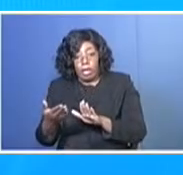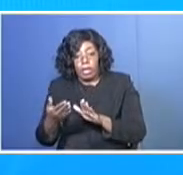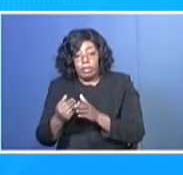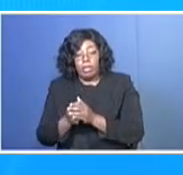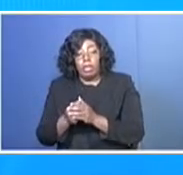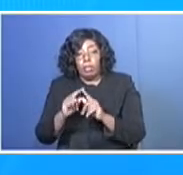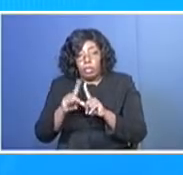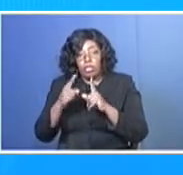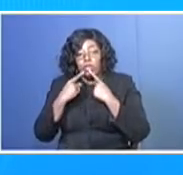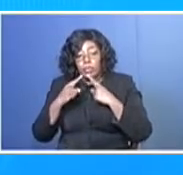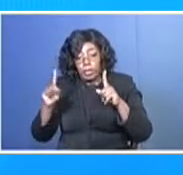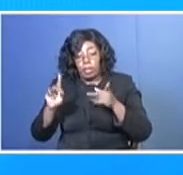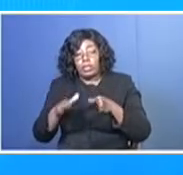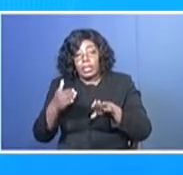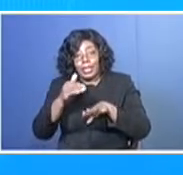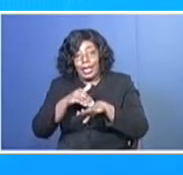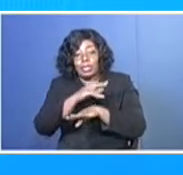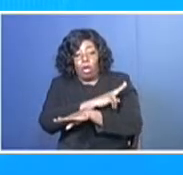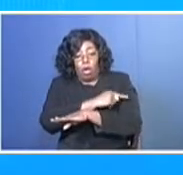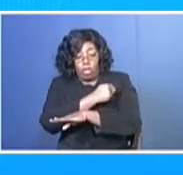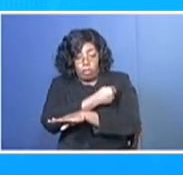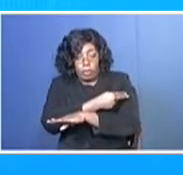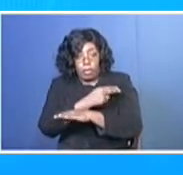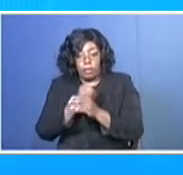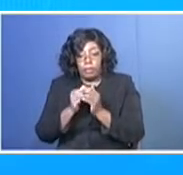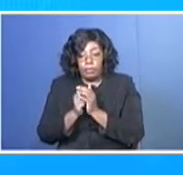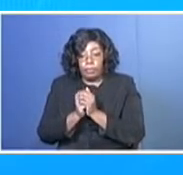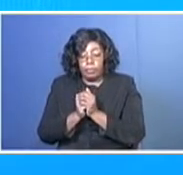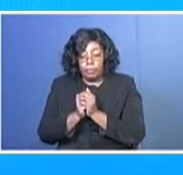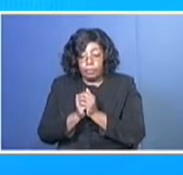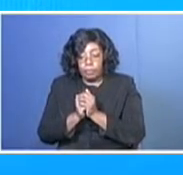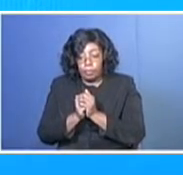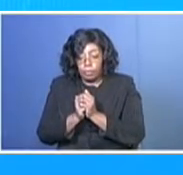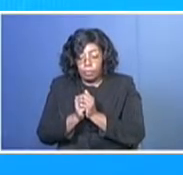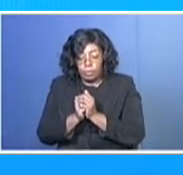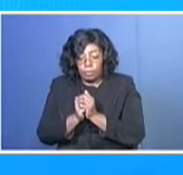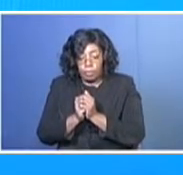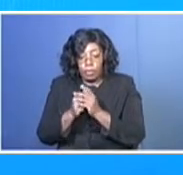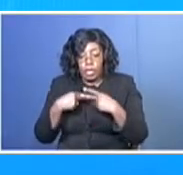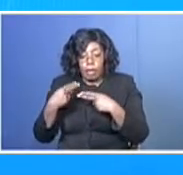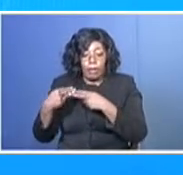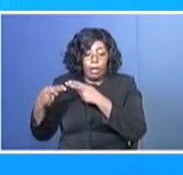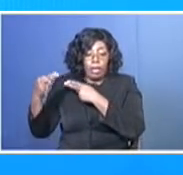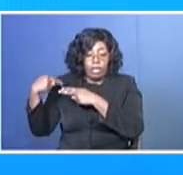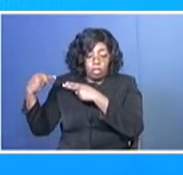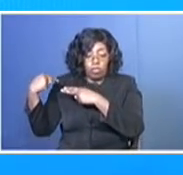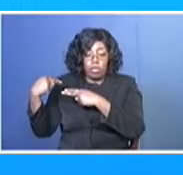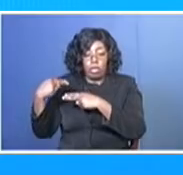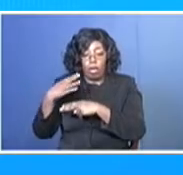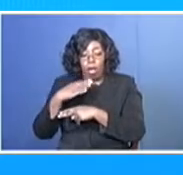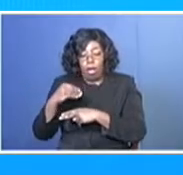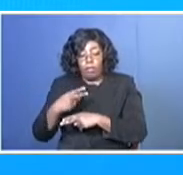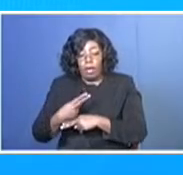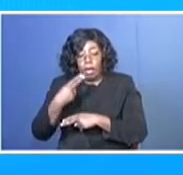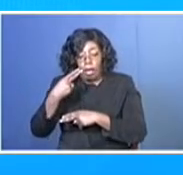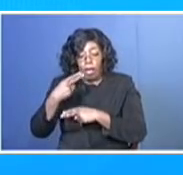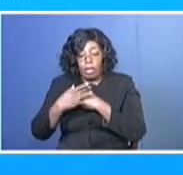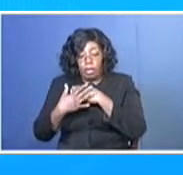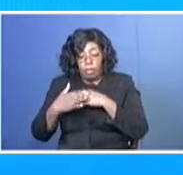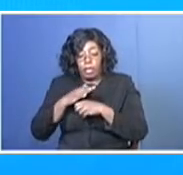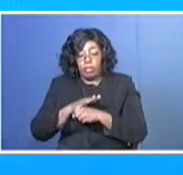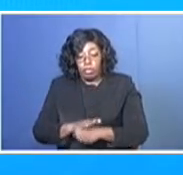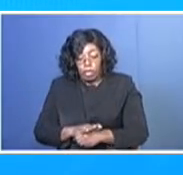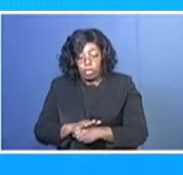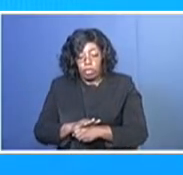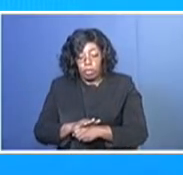the hospital. Yes, she had previous history of hypertension and seizures, and she had had